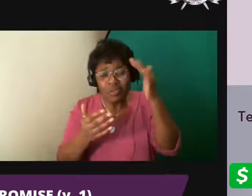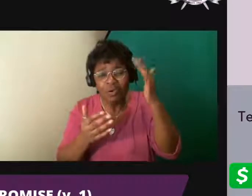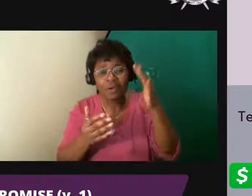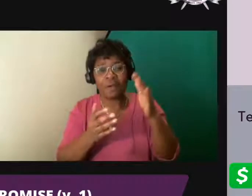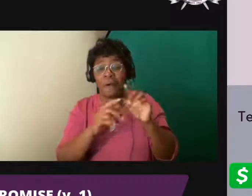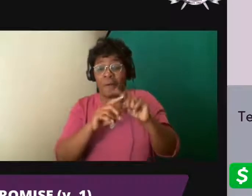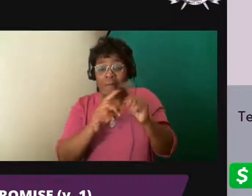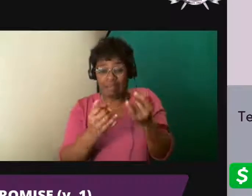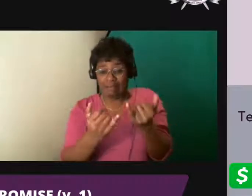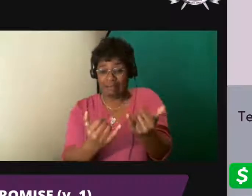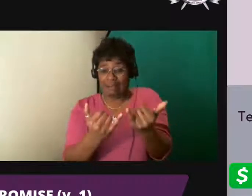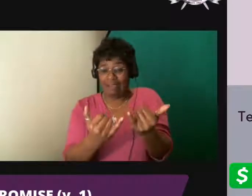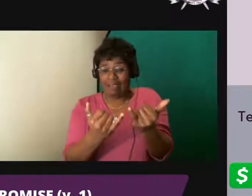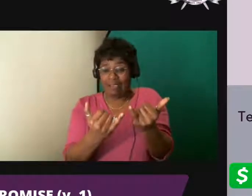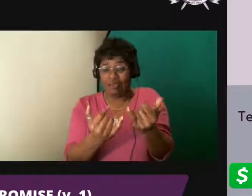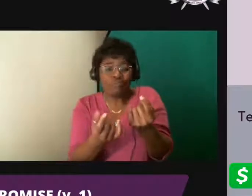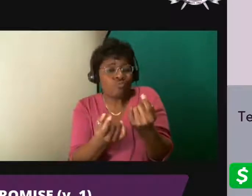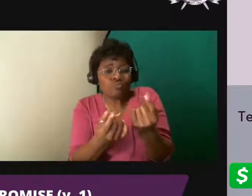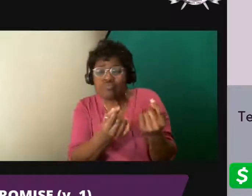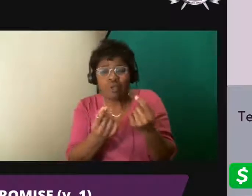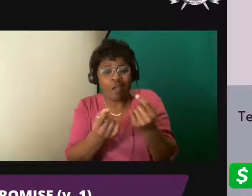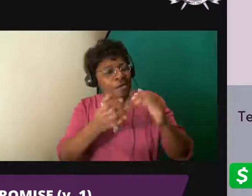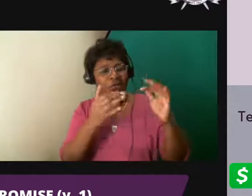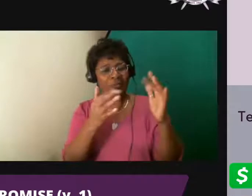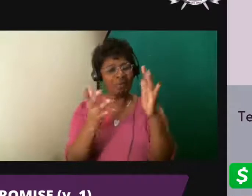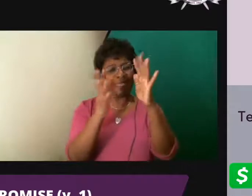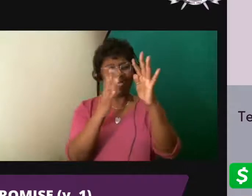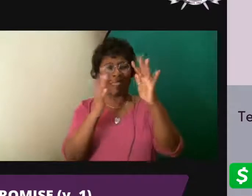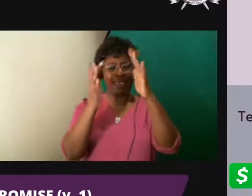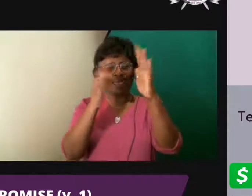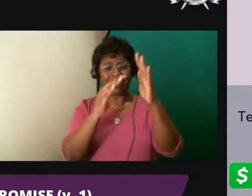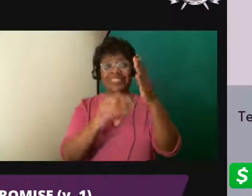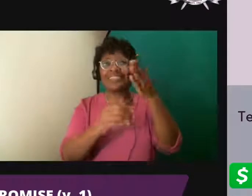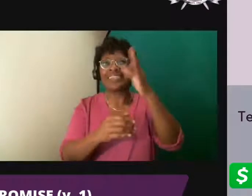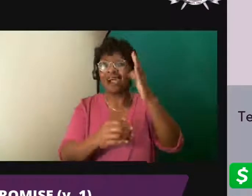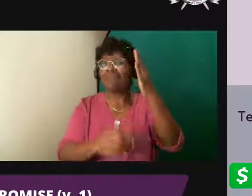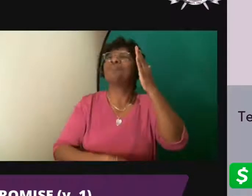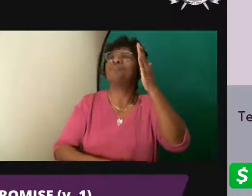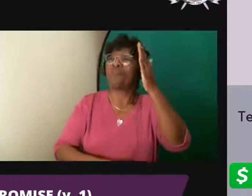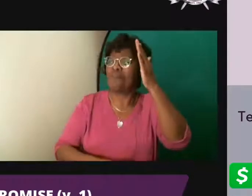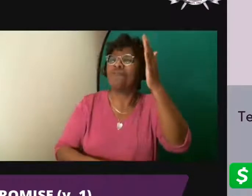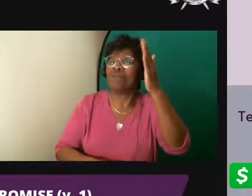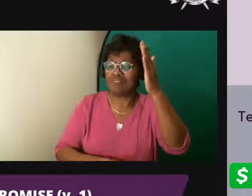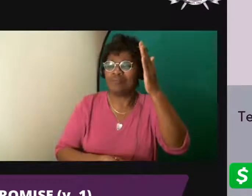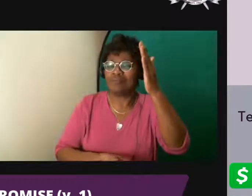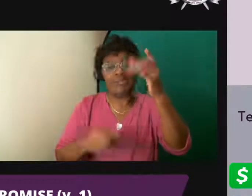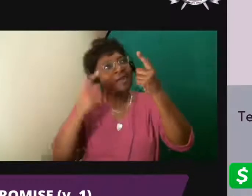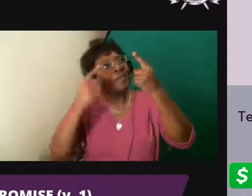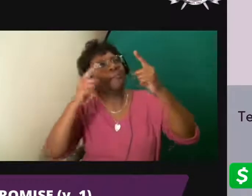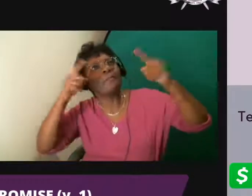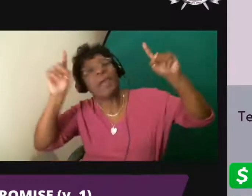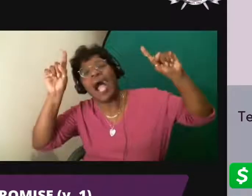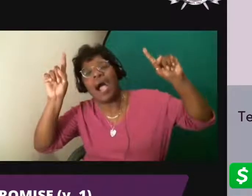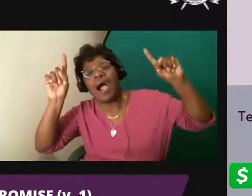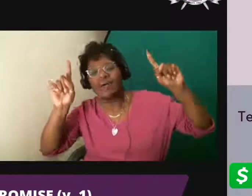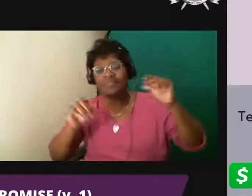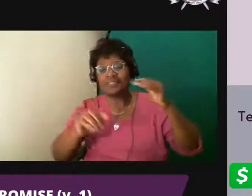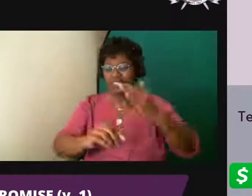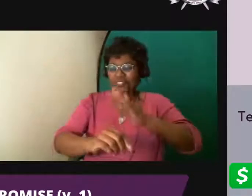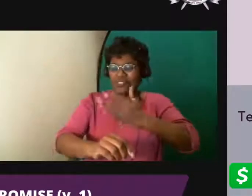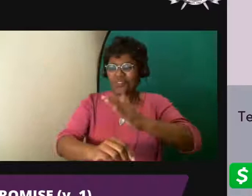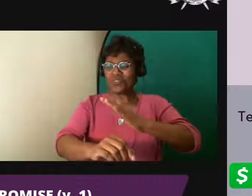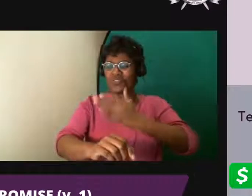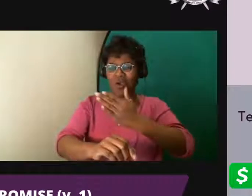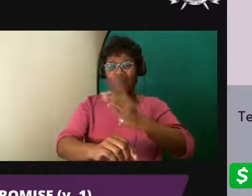you right now just to give God praise for in that day. This song shall be sung.